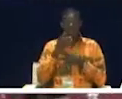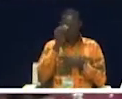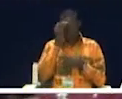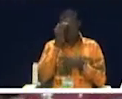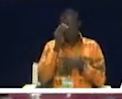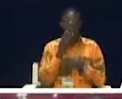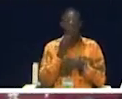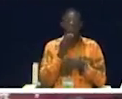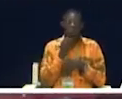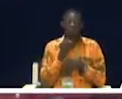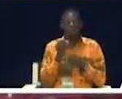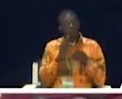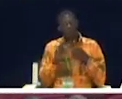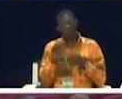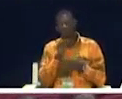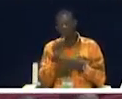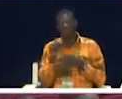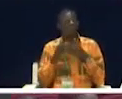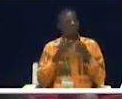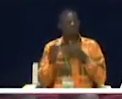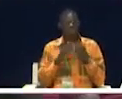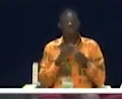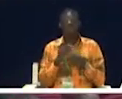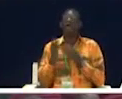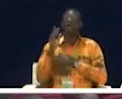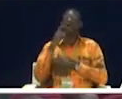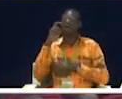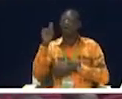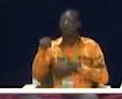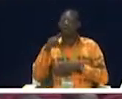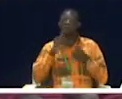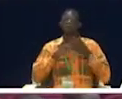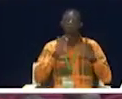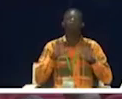Shebrew. Whatever God tells you to do, you do.